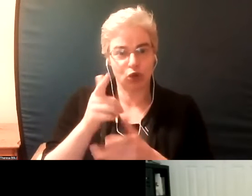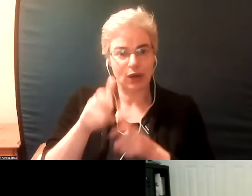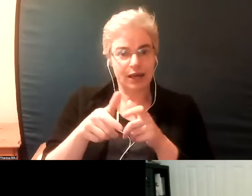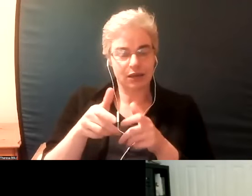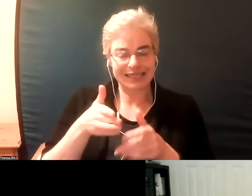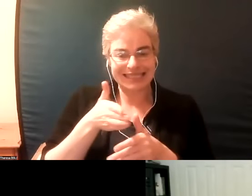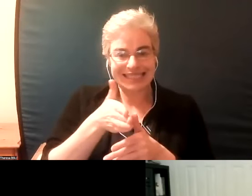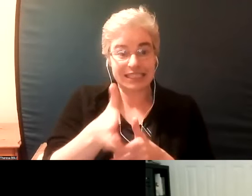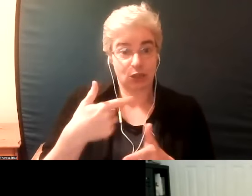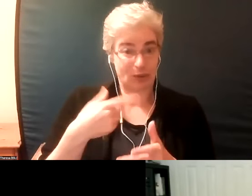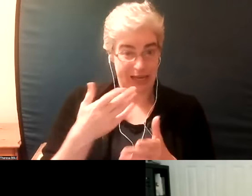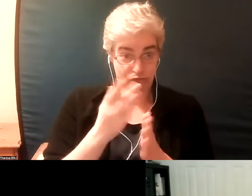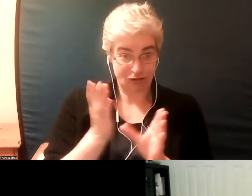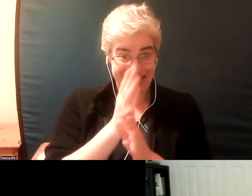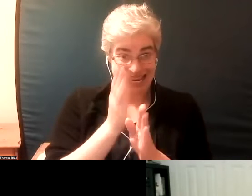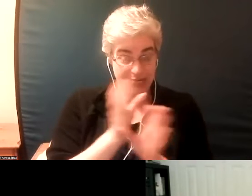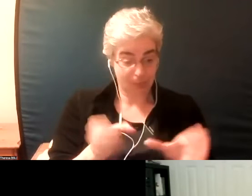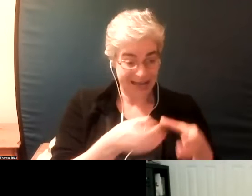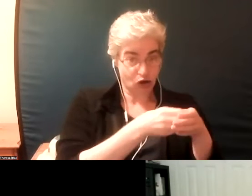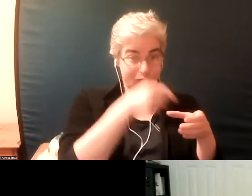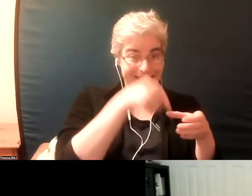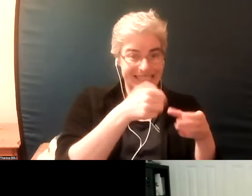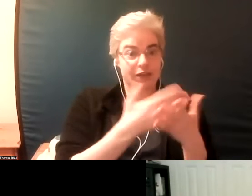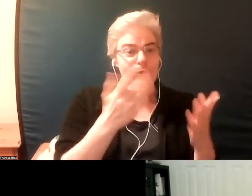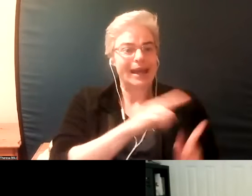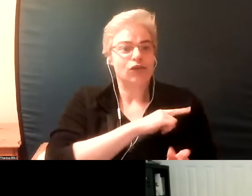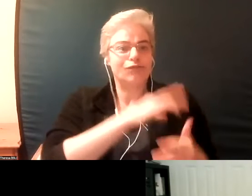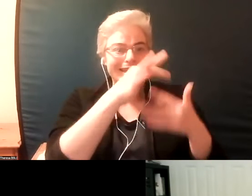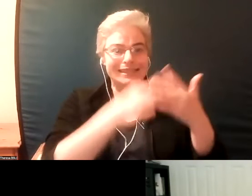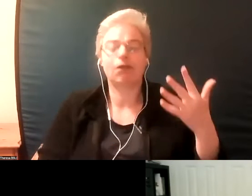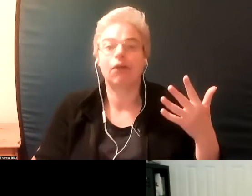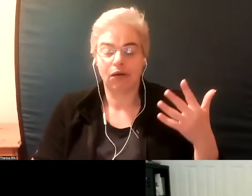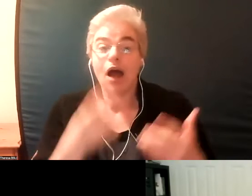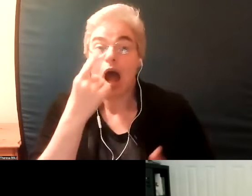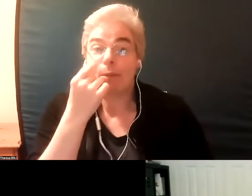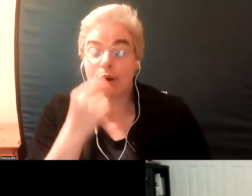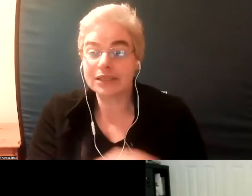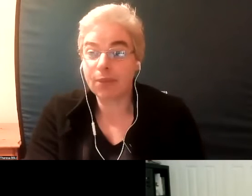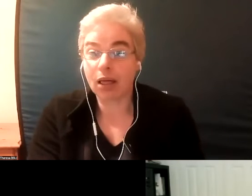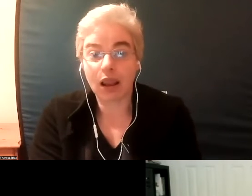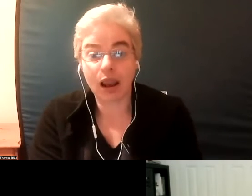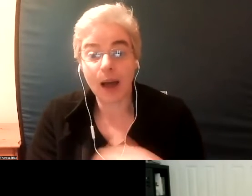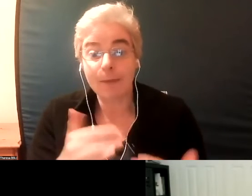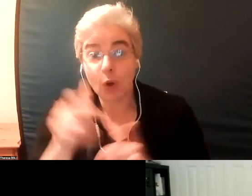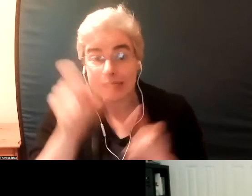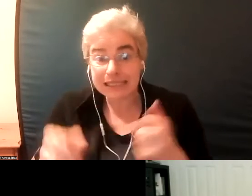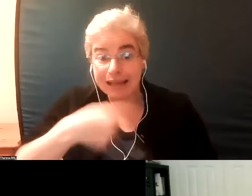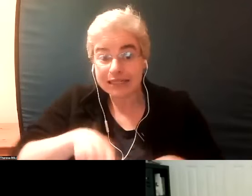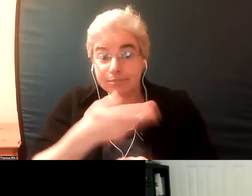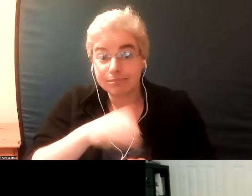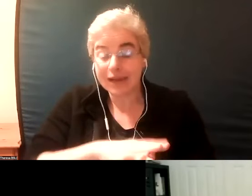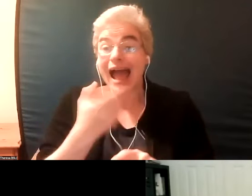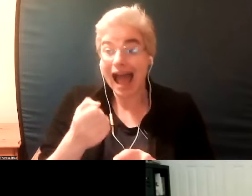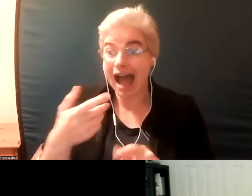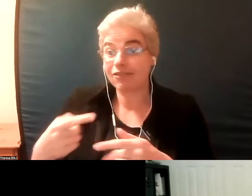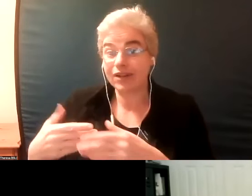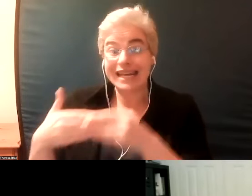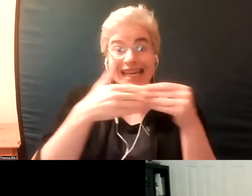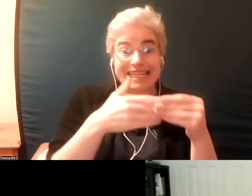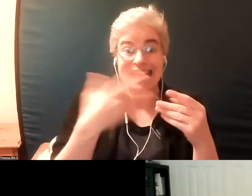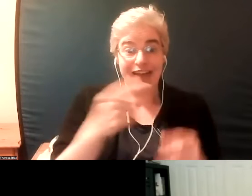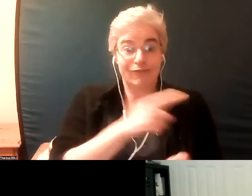very hidden minority for many reasons. So it's possible that there are more dyslexic bishops and leaders, and every reason